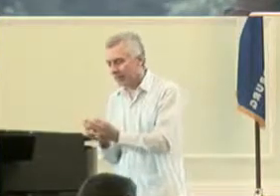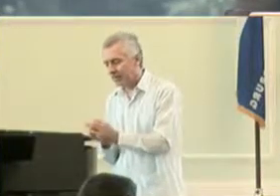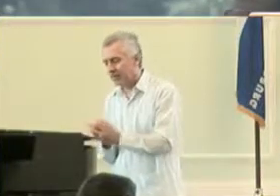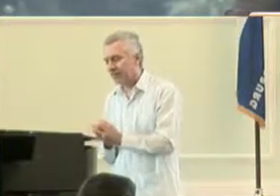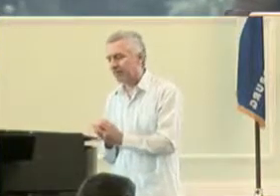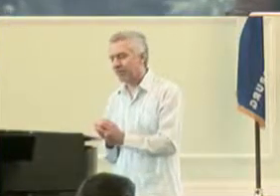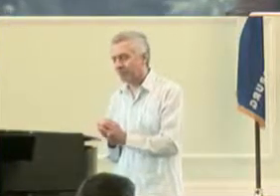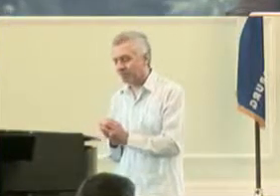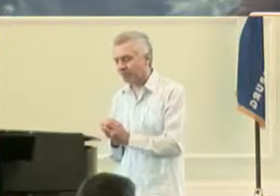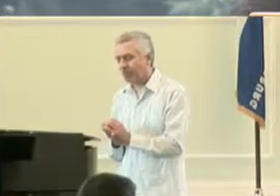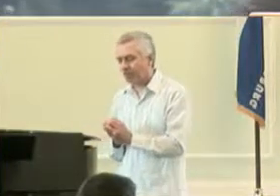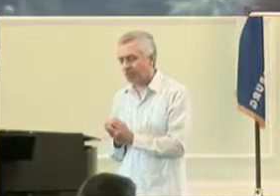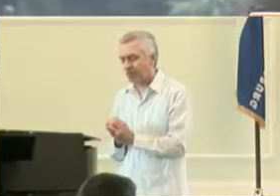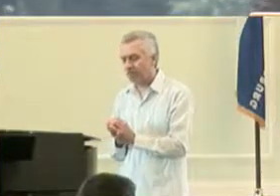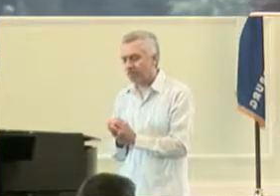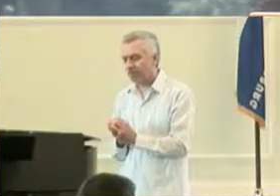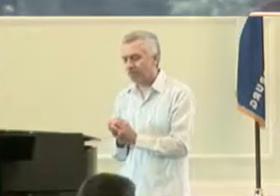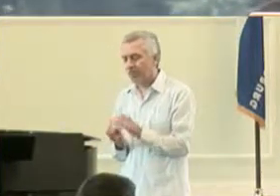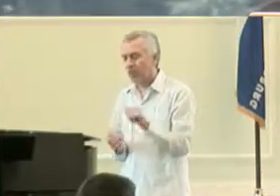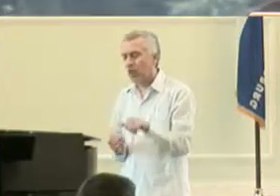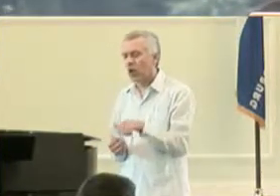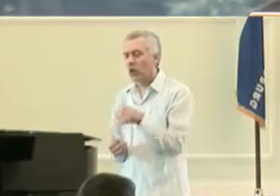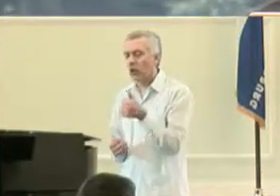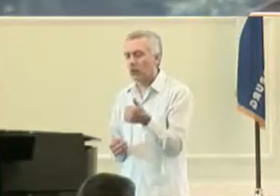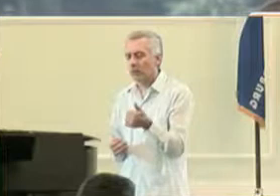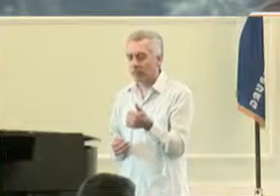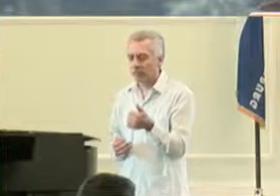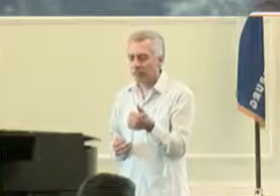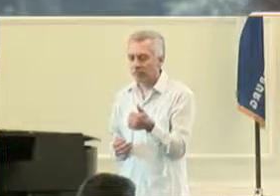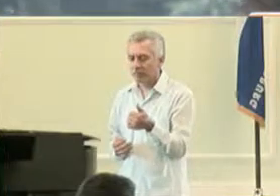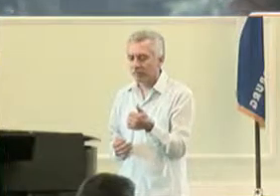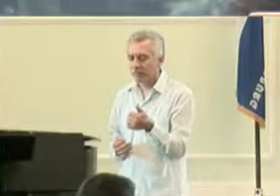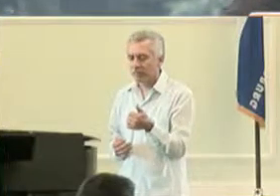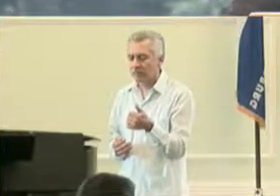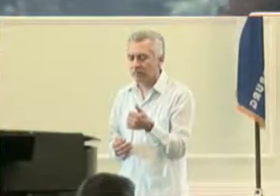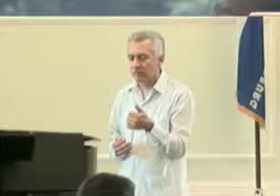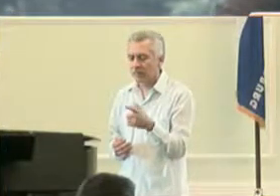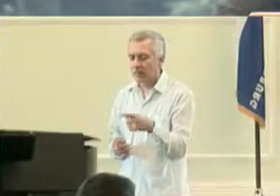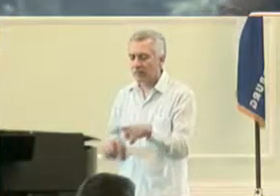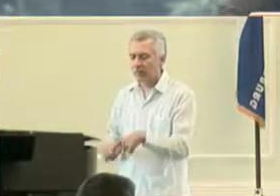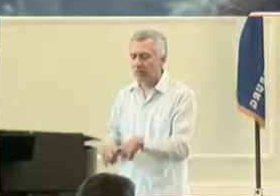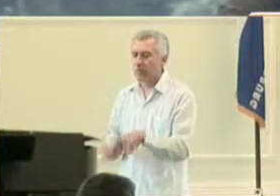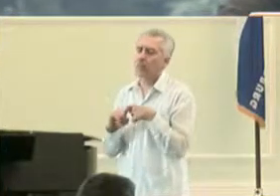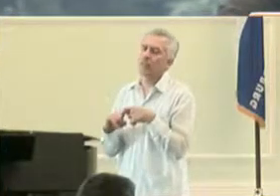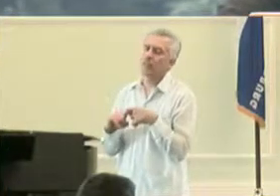Some of us are going to take a much needed break.